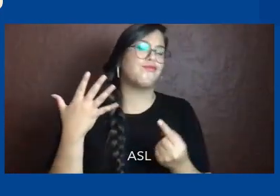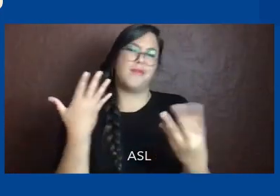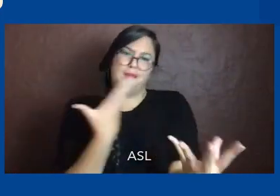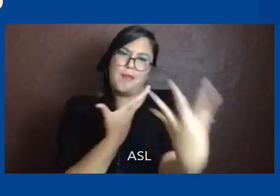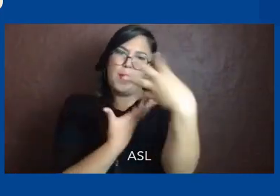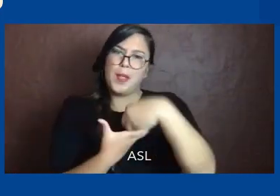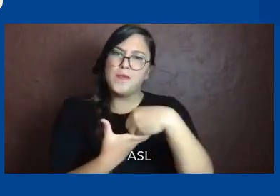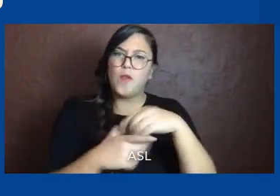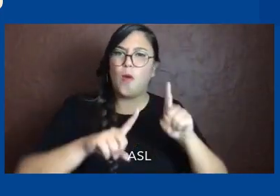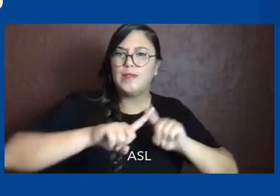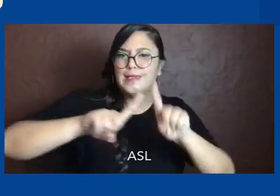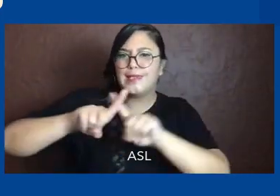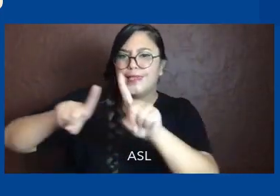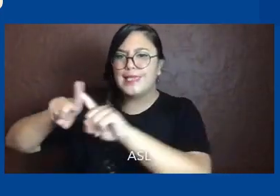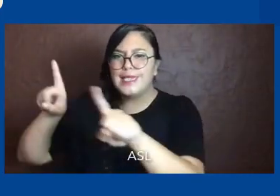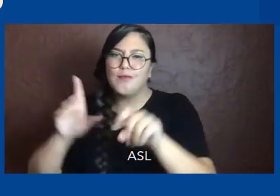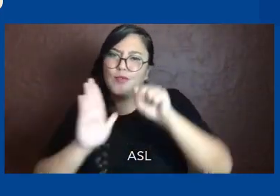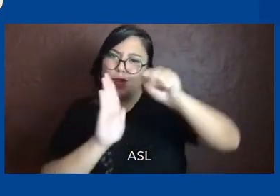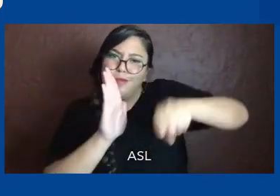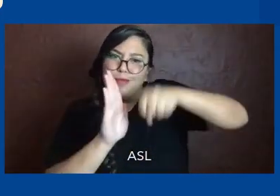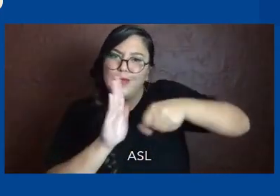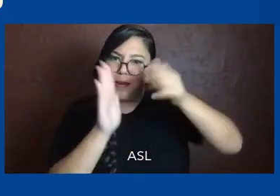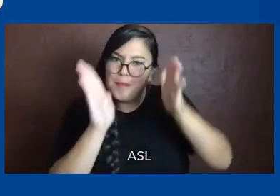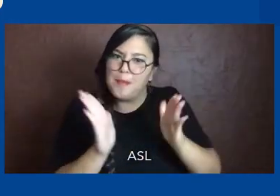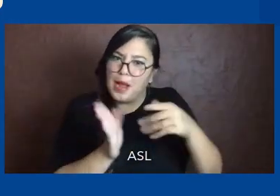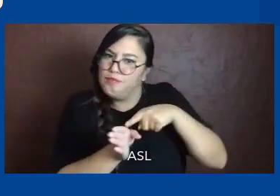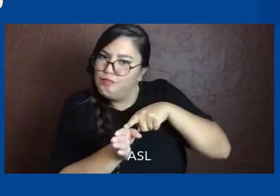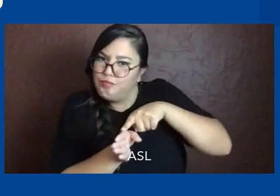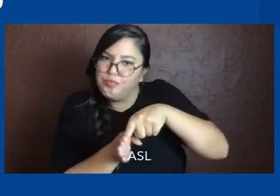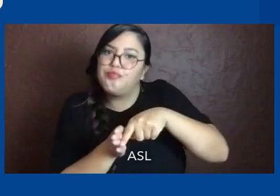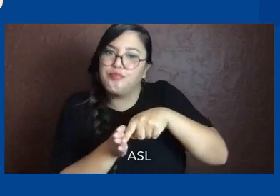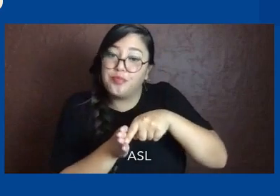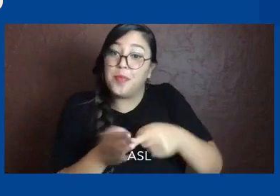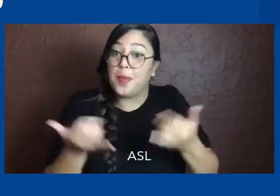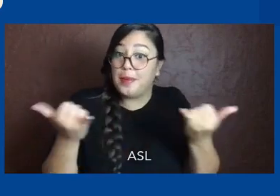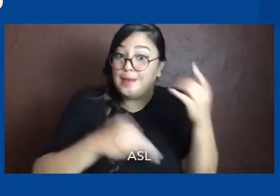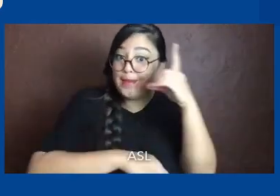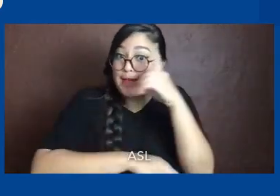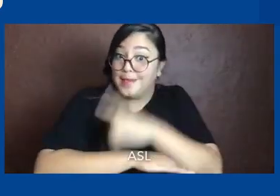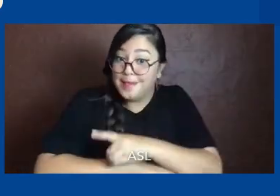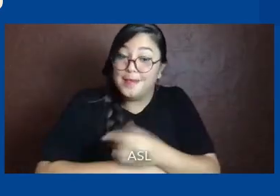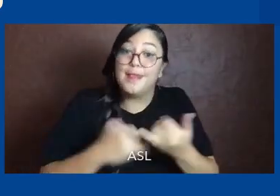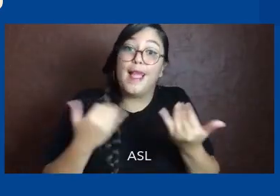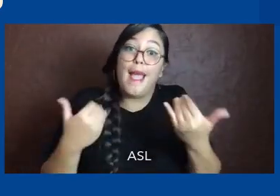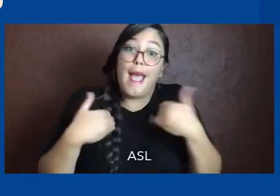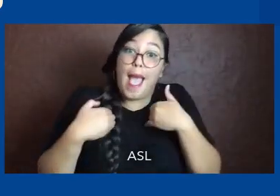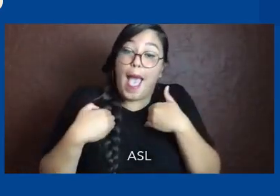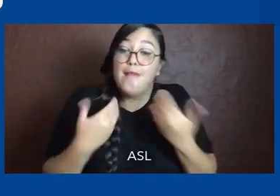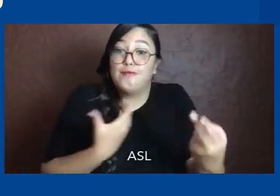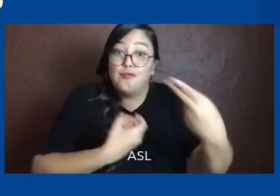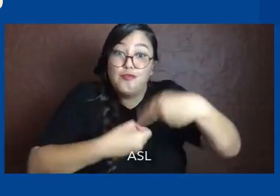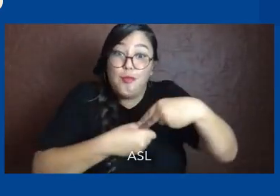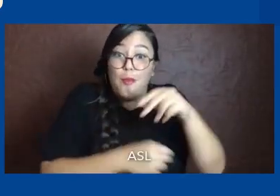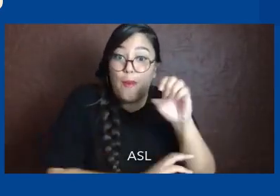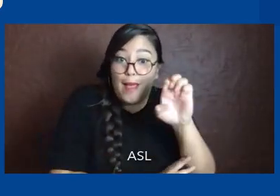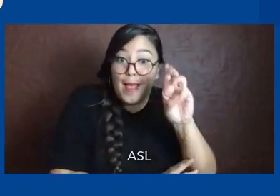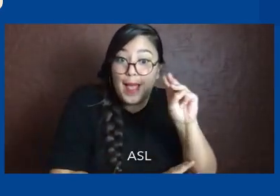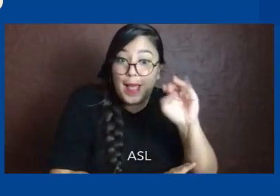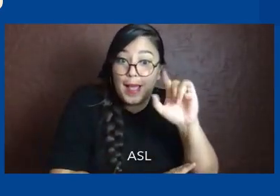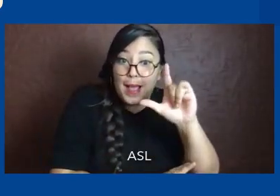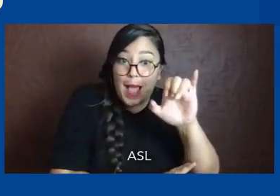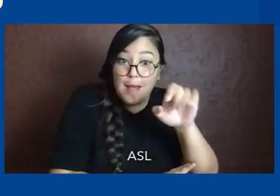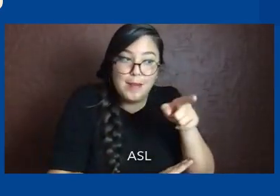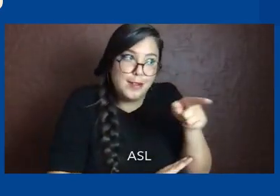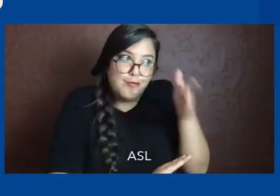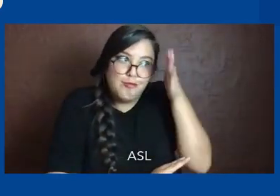different cinematographers. And so today we're here with Emily to really discuss how she has or has